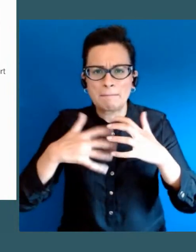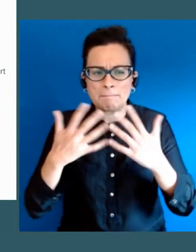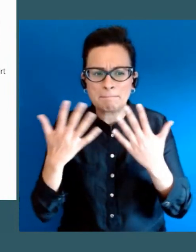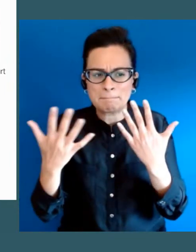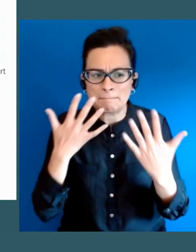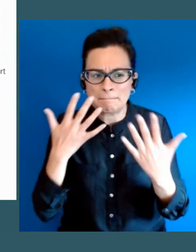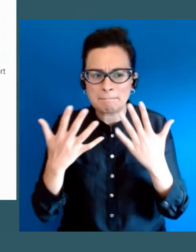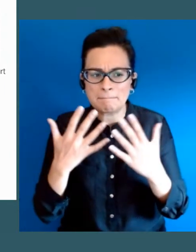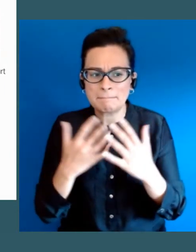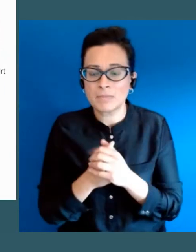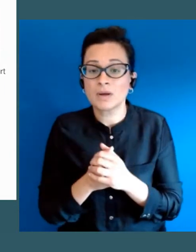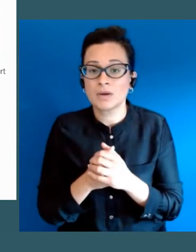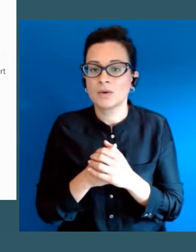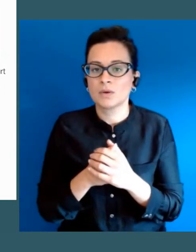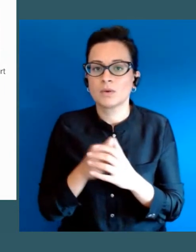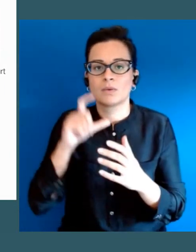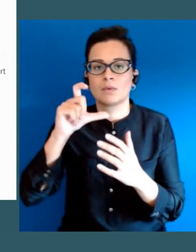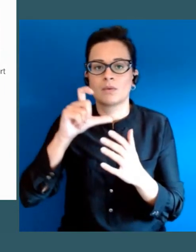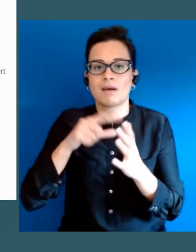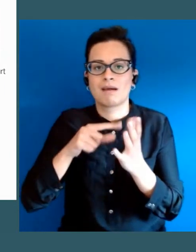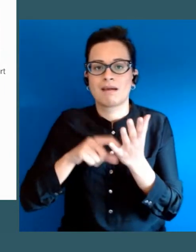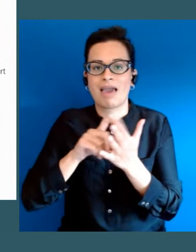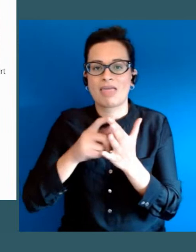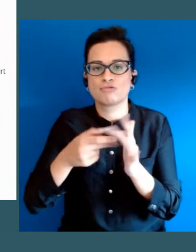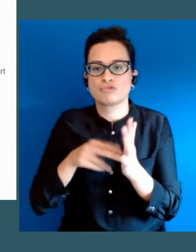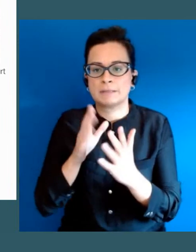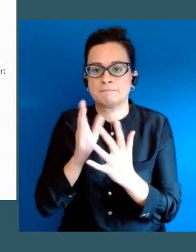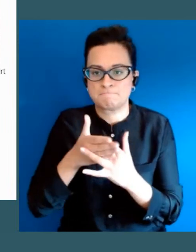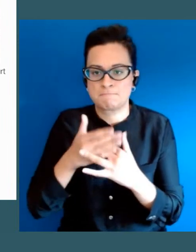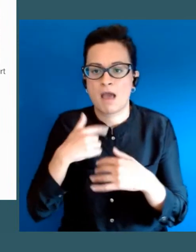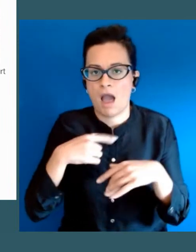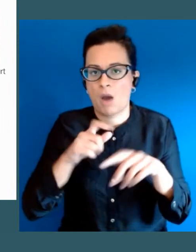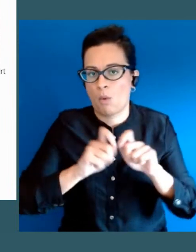Lydia, let me pull up the slides for you on my system, okay?